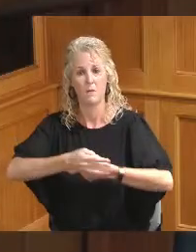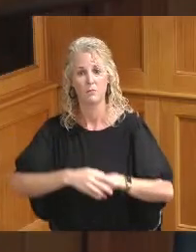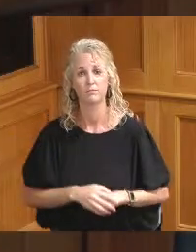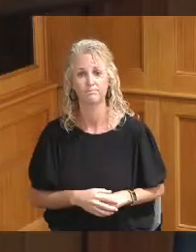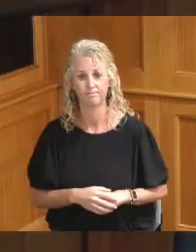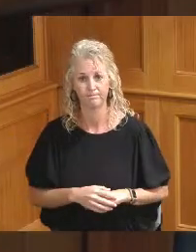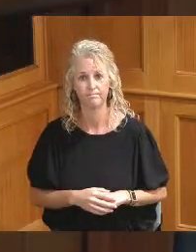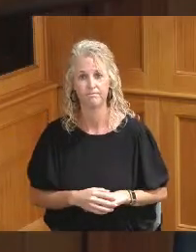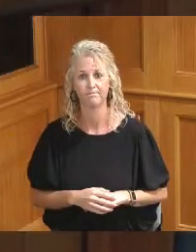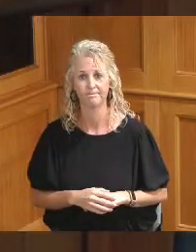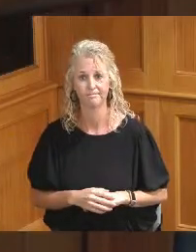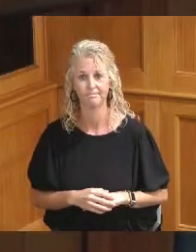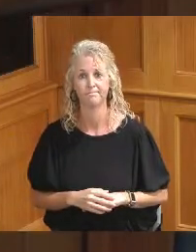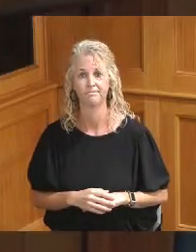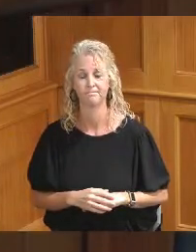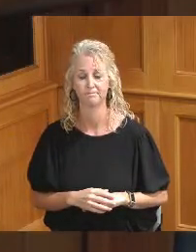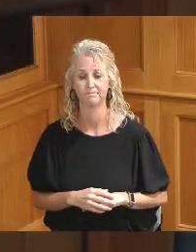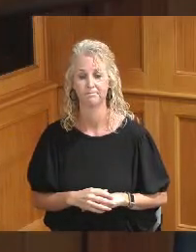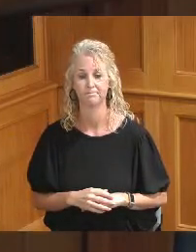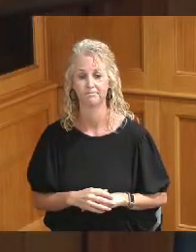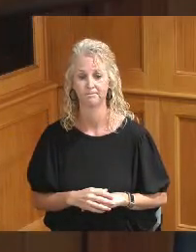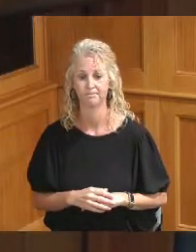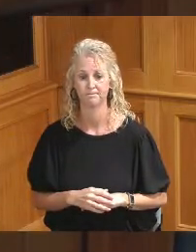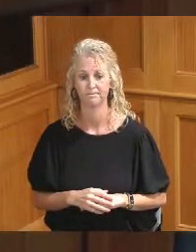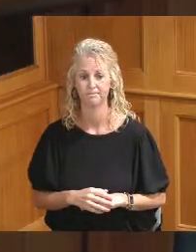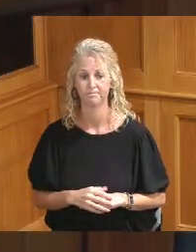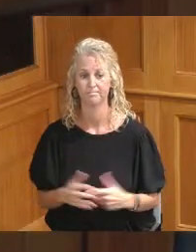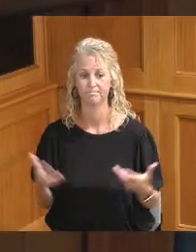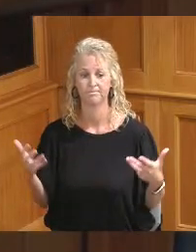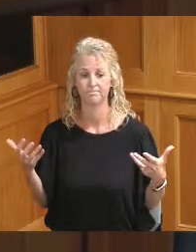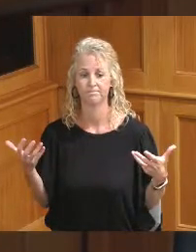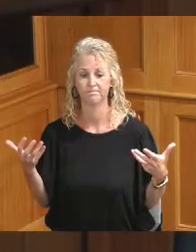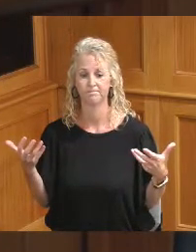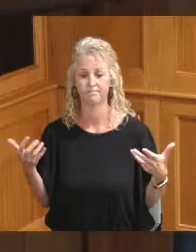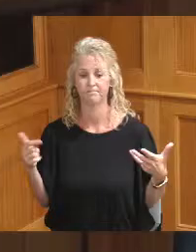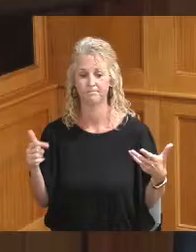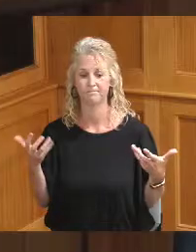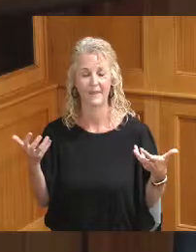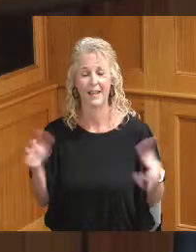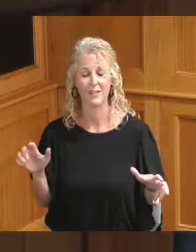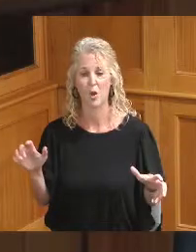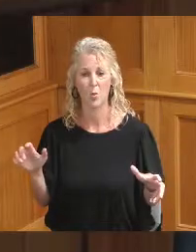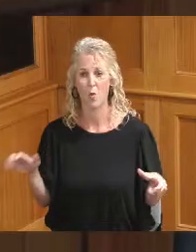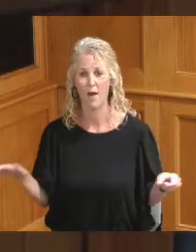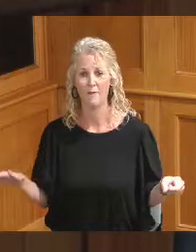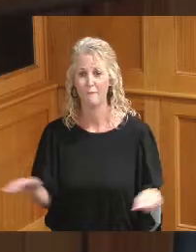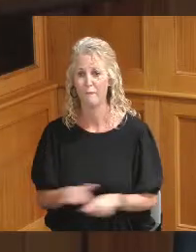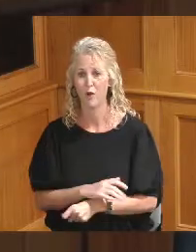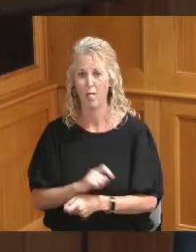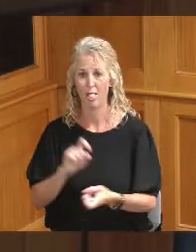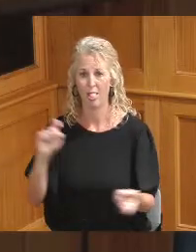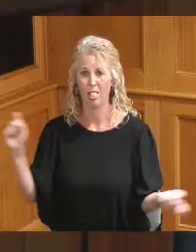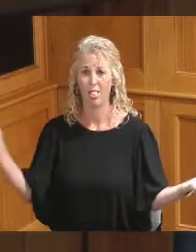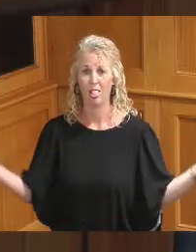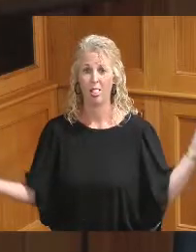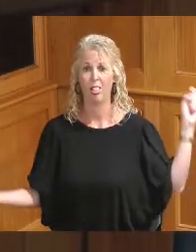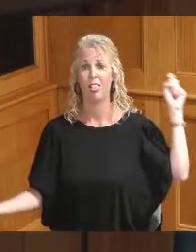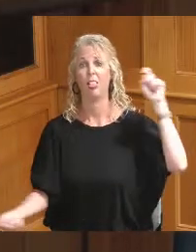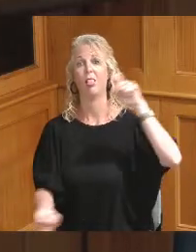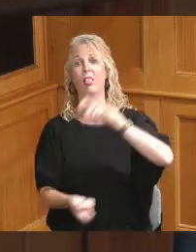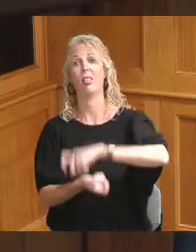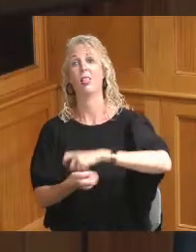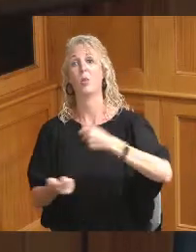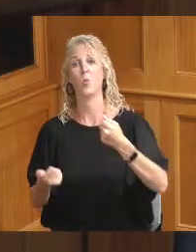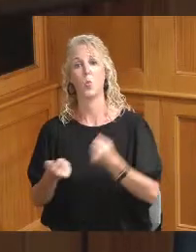to make sure that we're not changing an institutional thing with a temporary